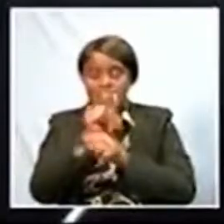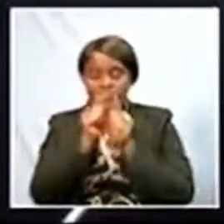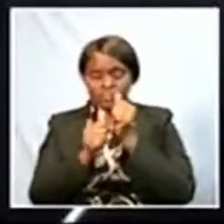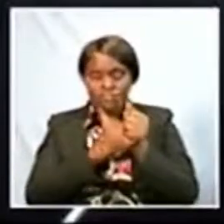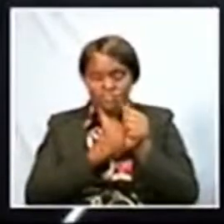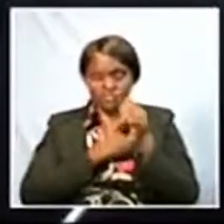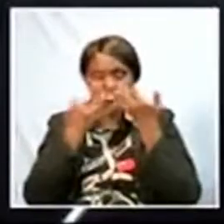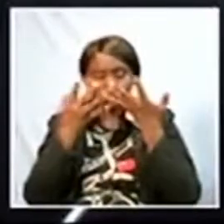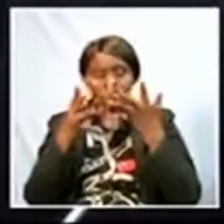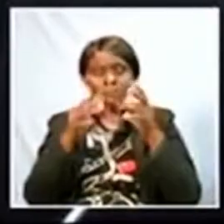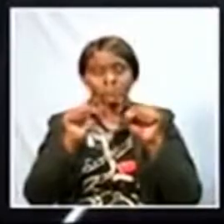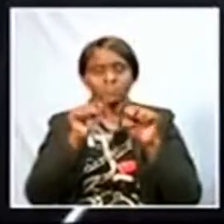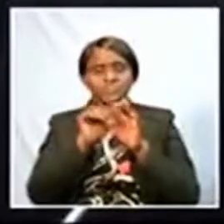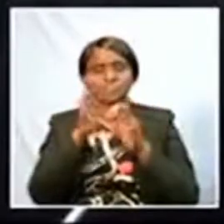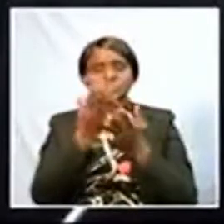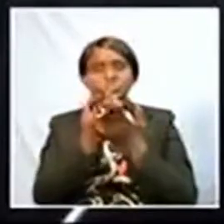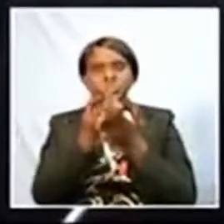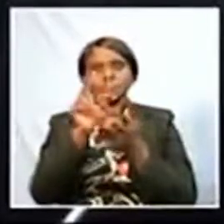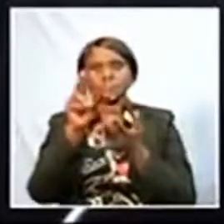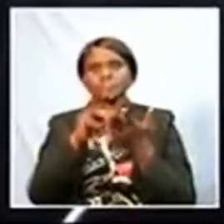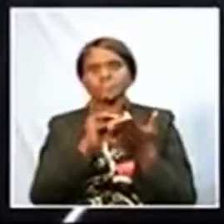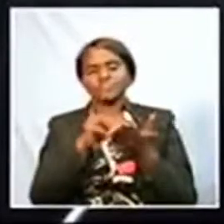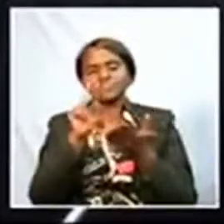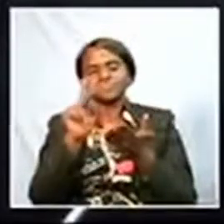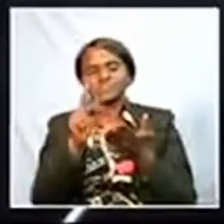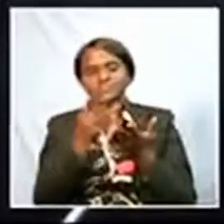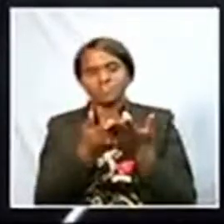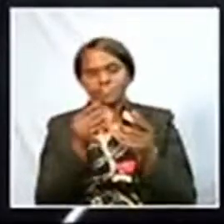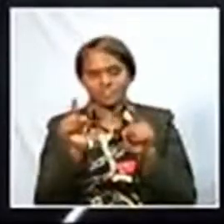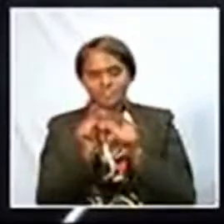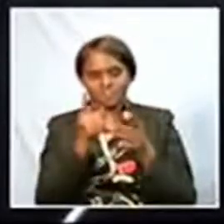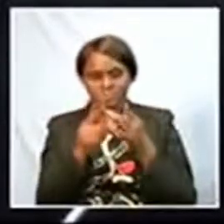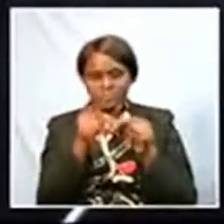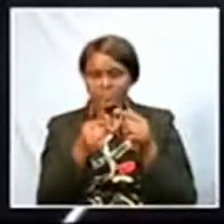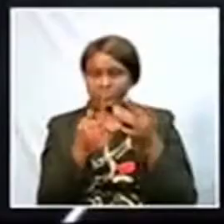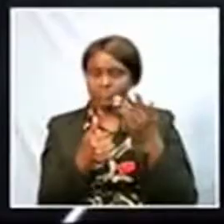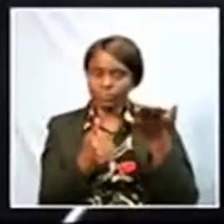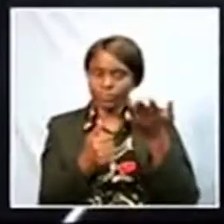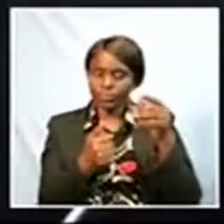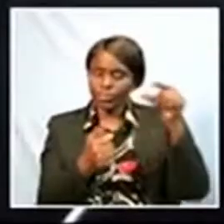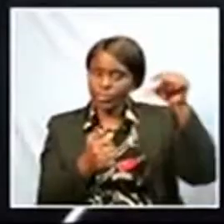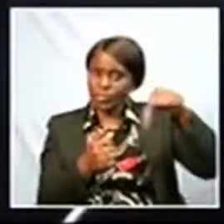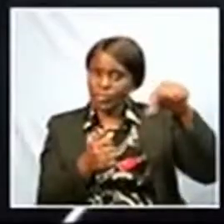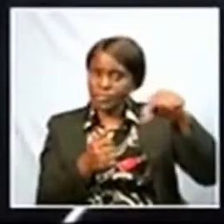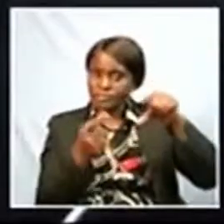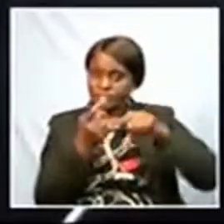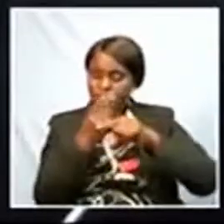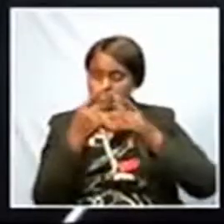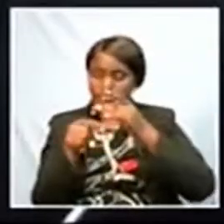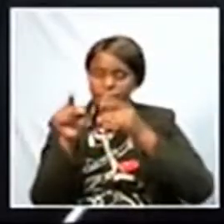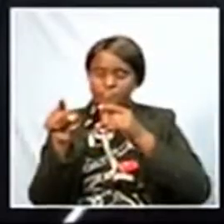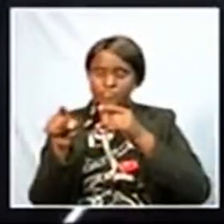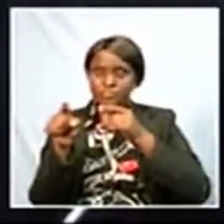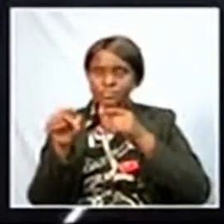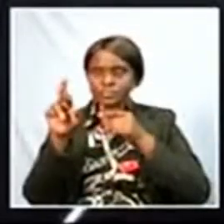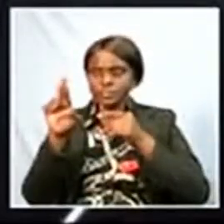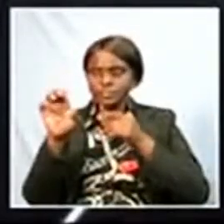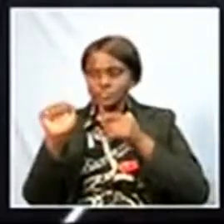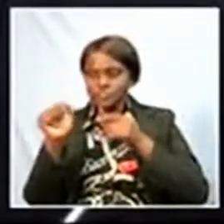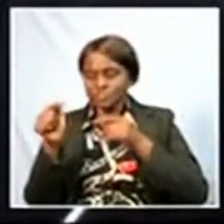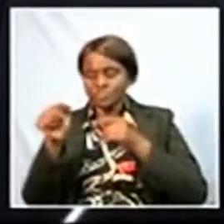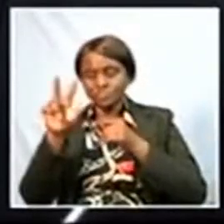confirmed in this submission, is 2 million kwacha, and yet the quotation from ARIA